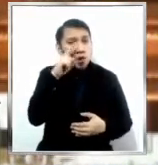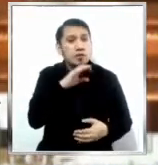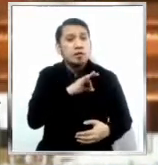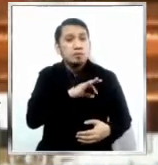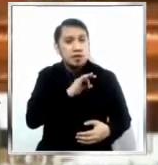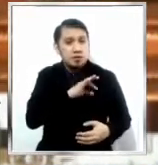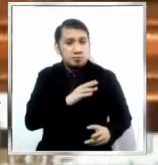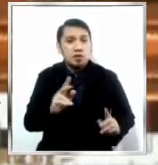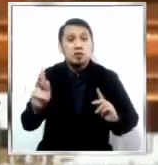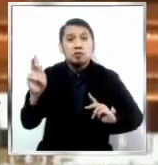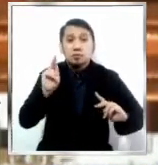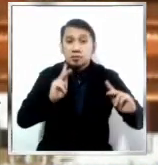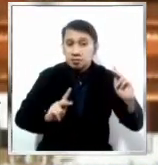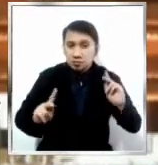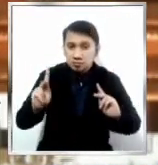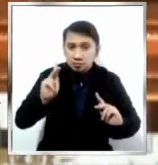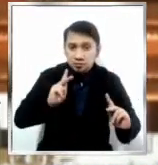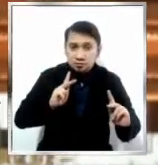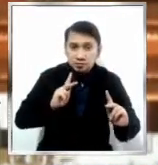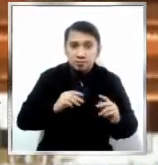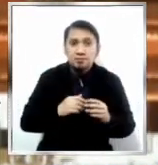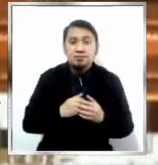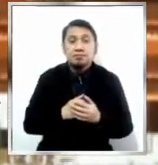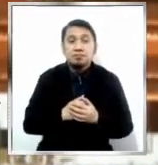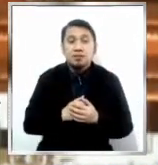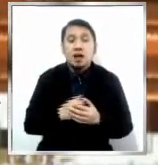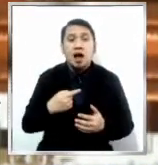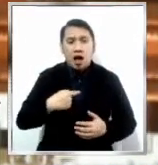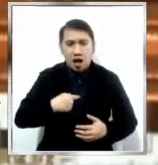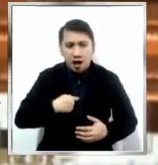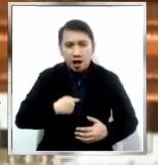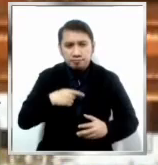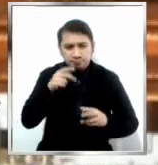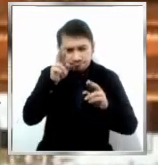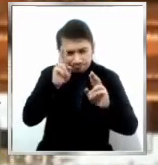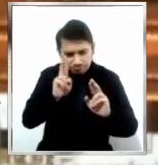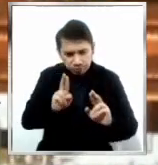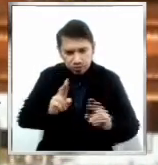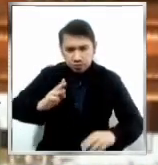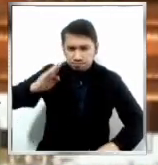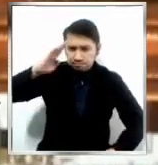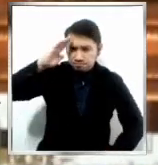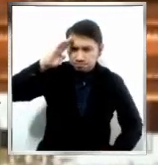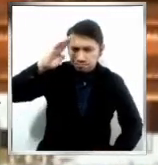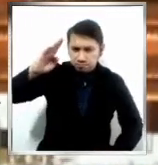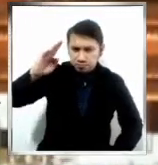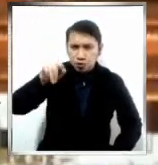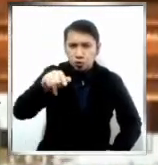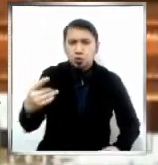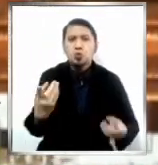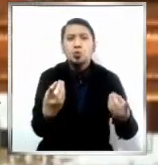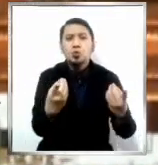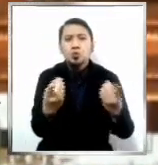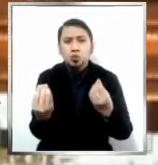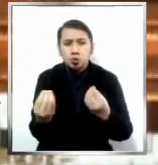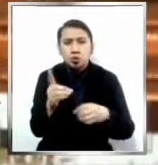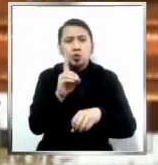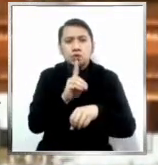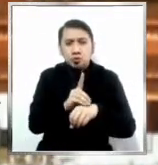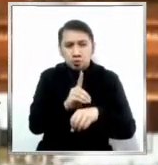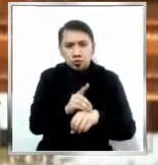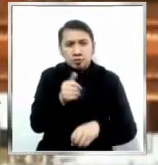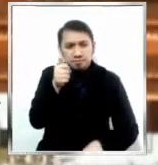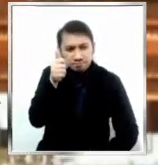And I salute you for doing your duty very well.